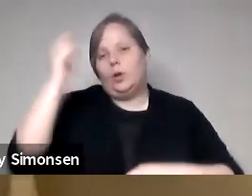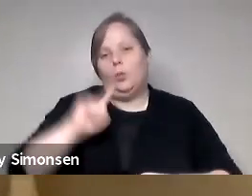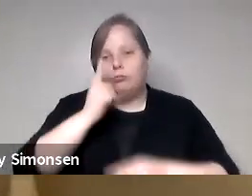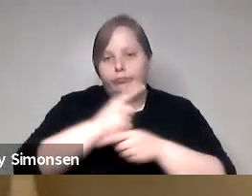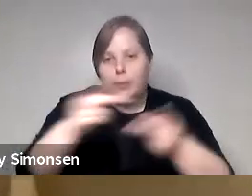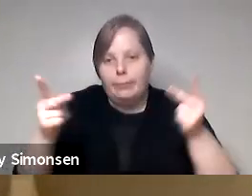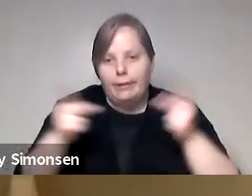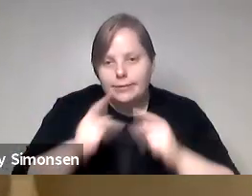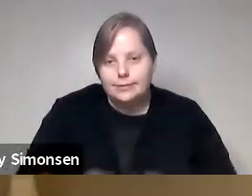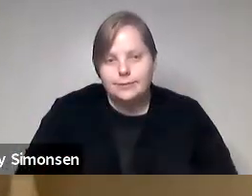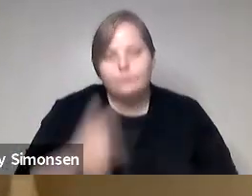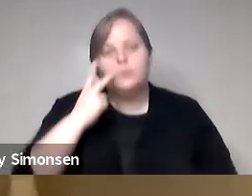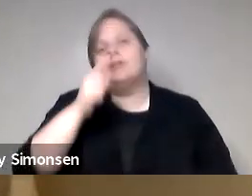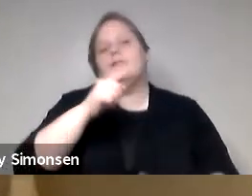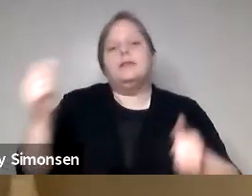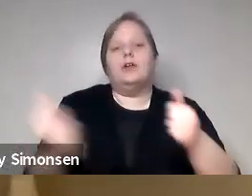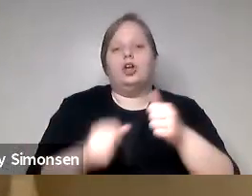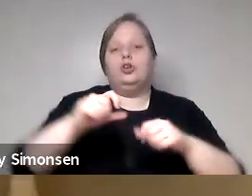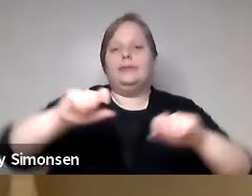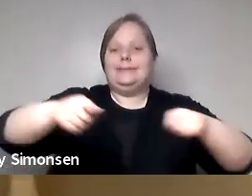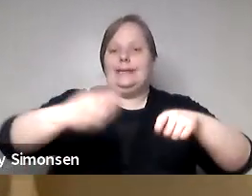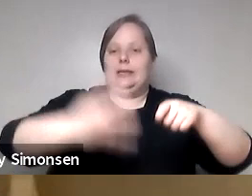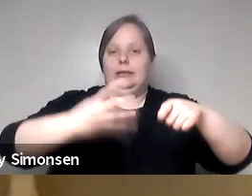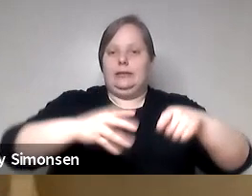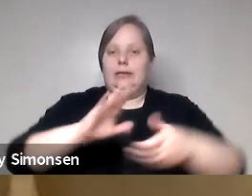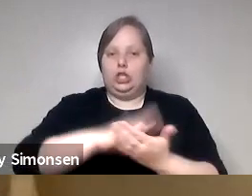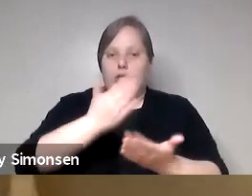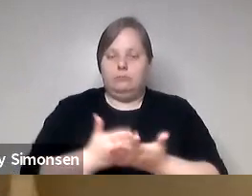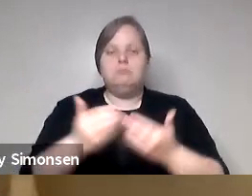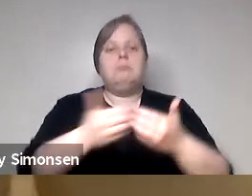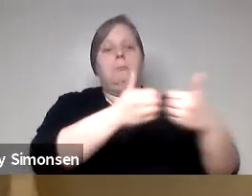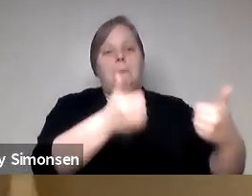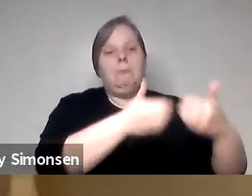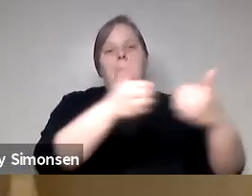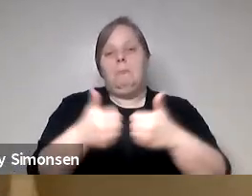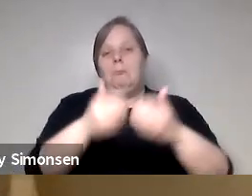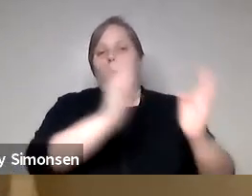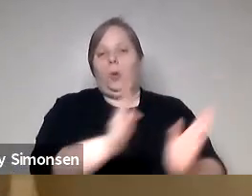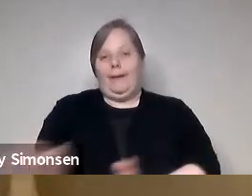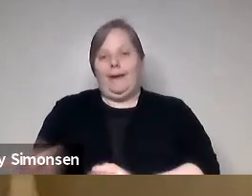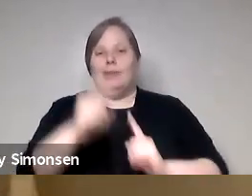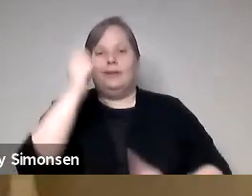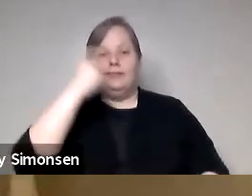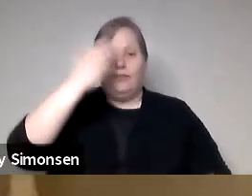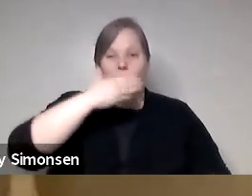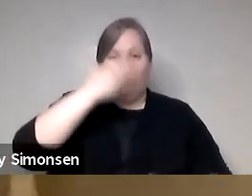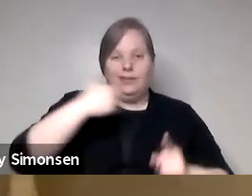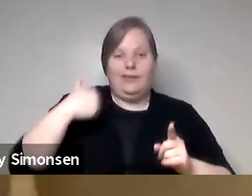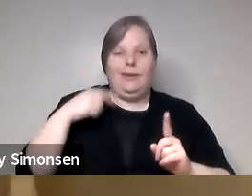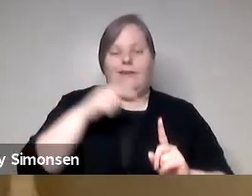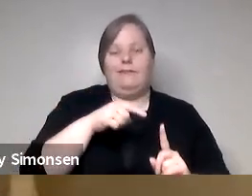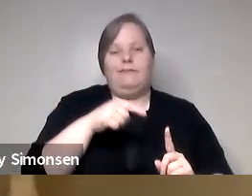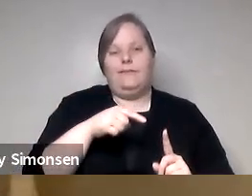is under the kitchen sink, everything's organized, separated well, but right in the front, there is